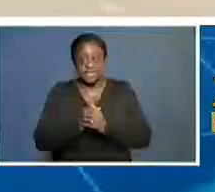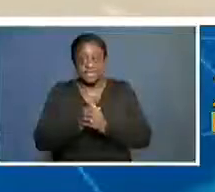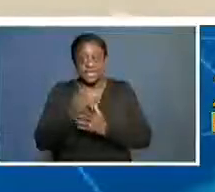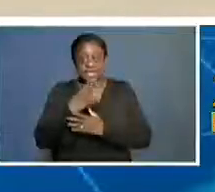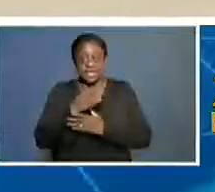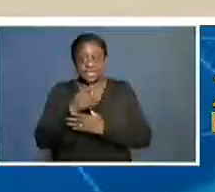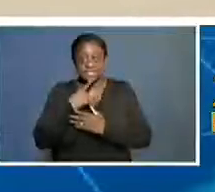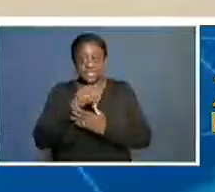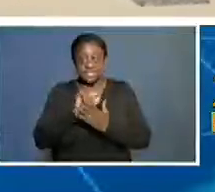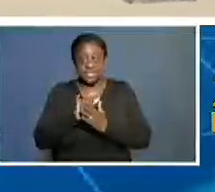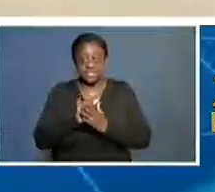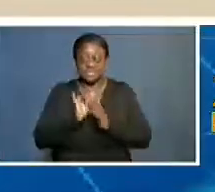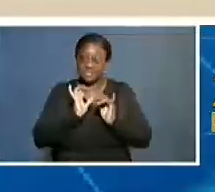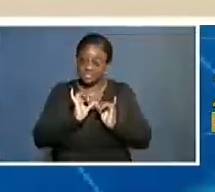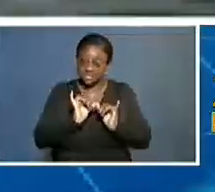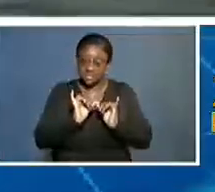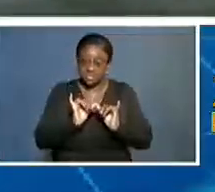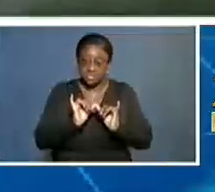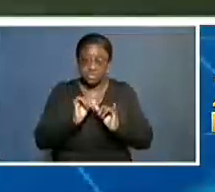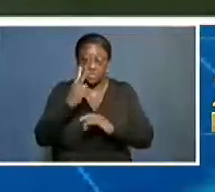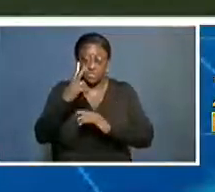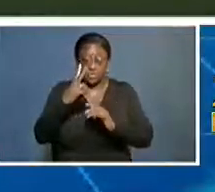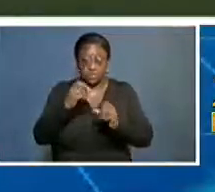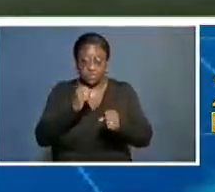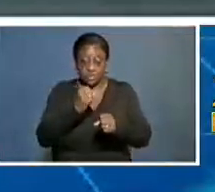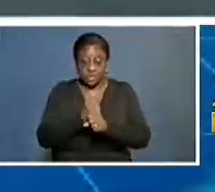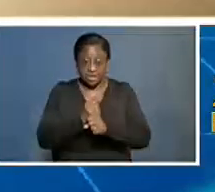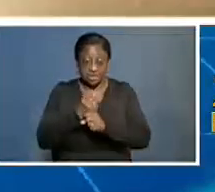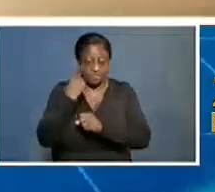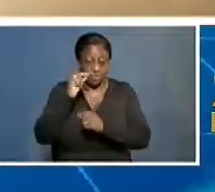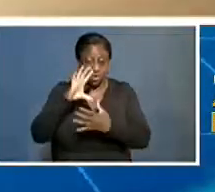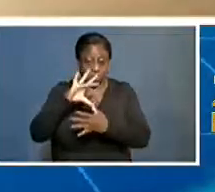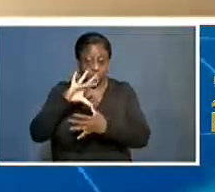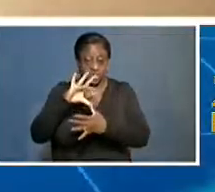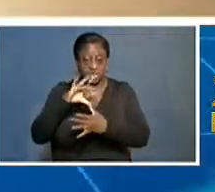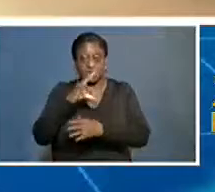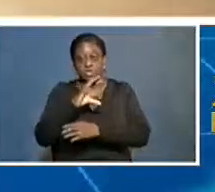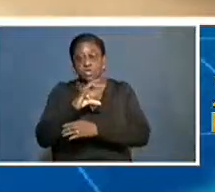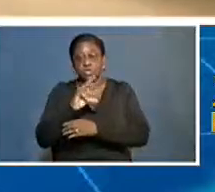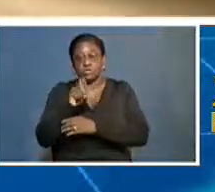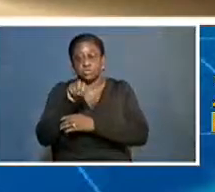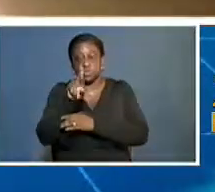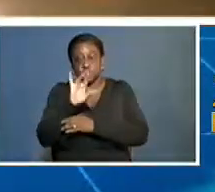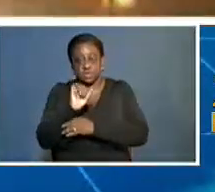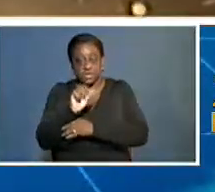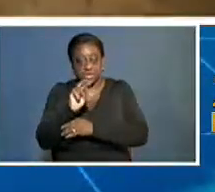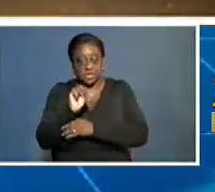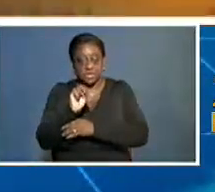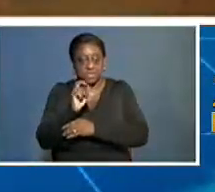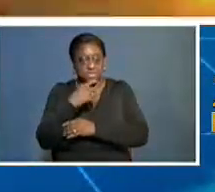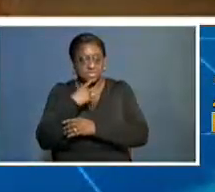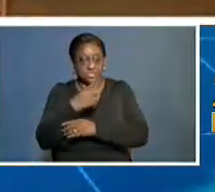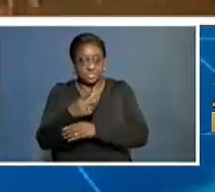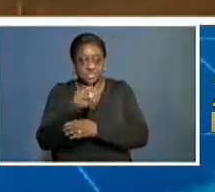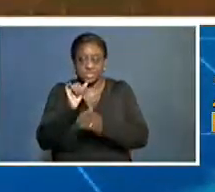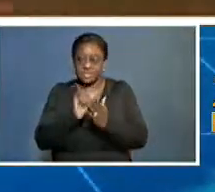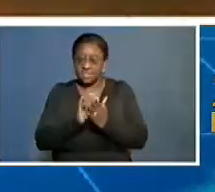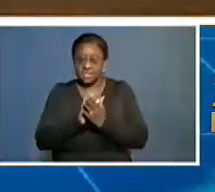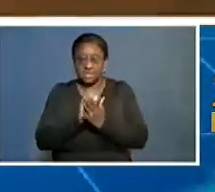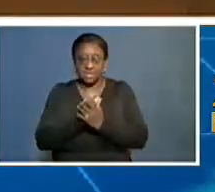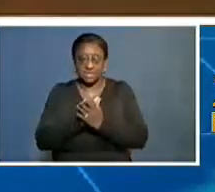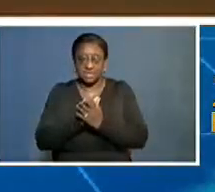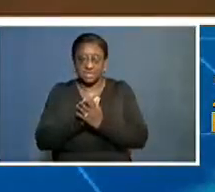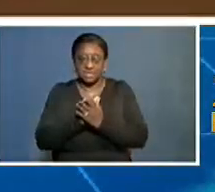pauses to mark the 3rd anniversary of the terror of Hurricane Dorian, another critical moment in Bahamian